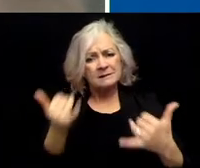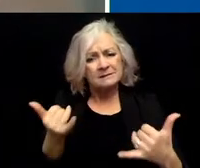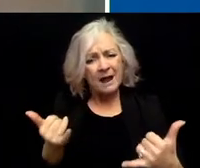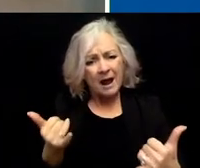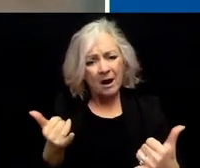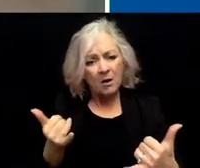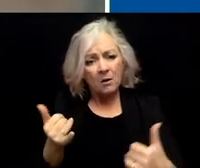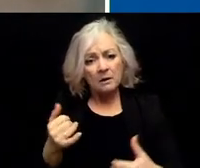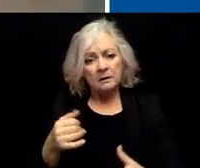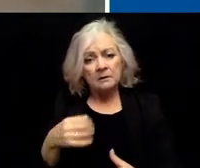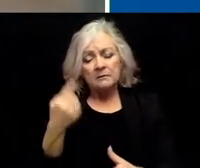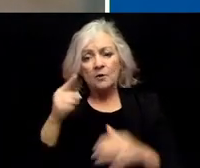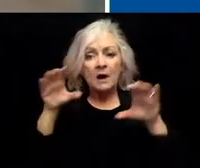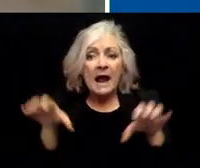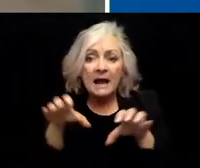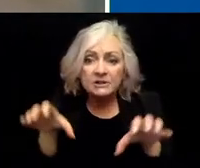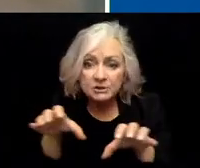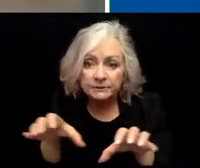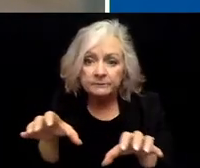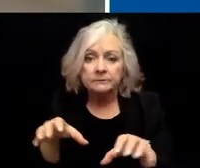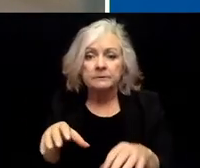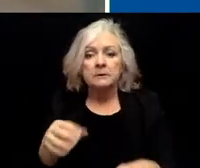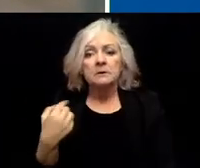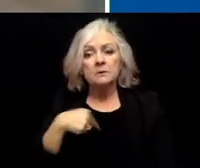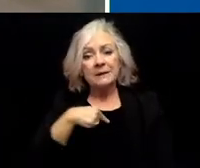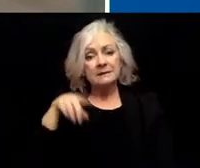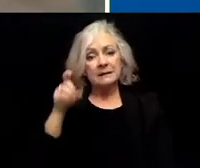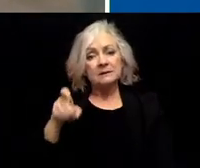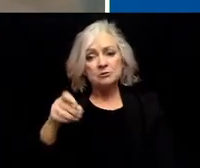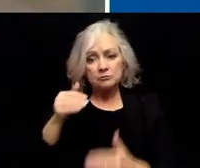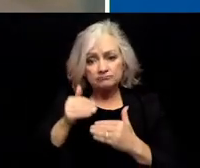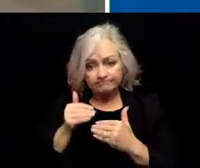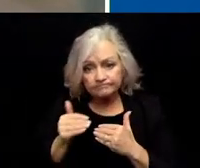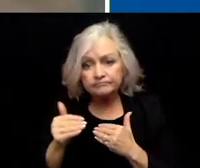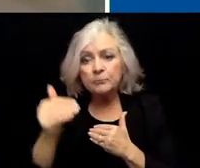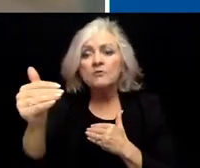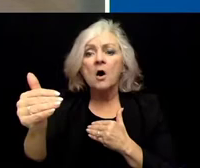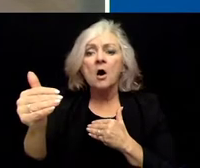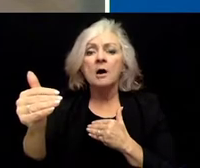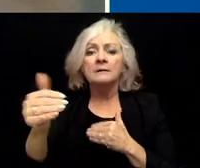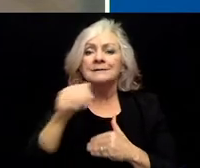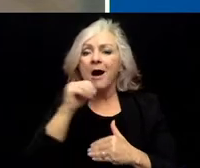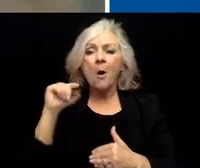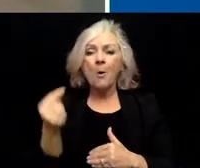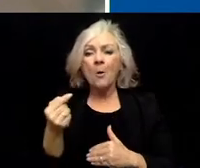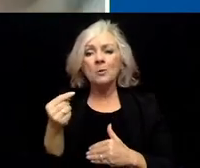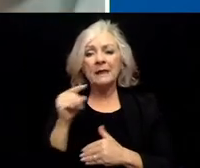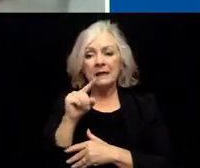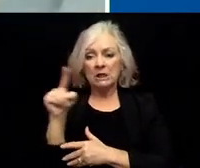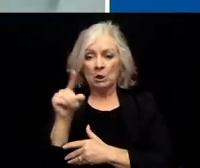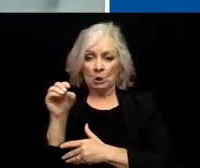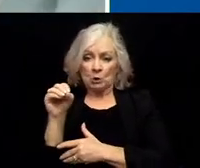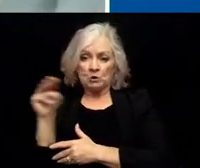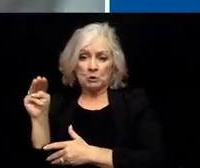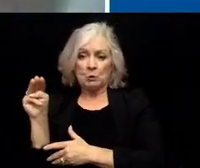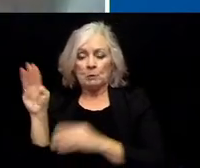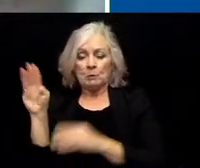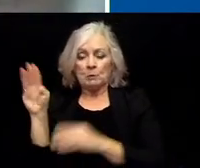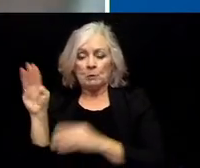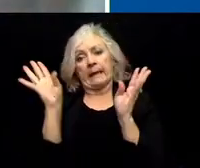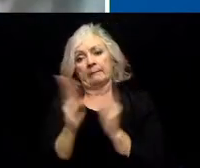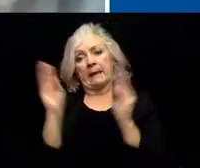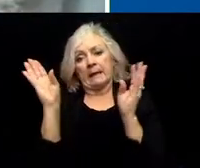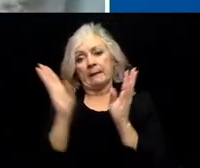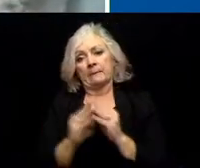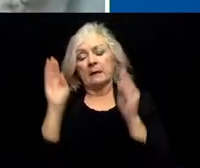action orientation earlier. We have to get beyond having Zoom meetings about all of these things and endless conversations